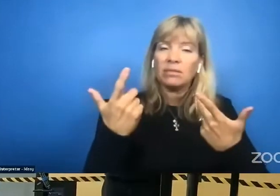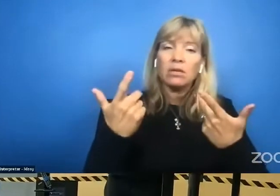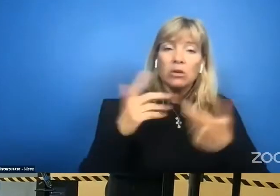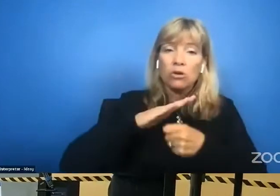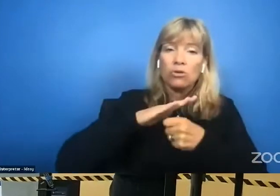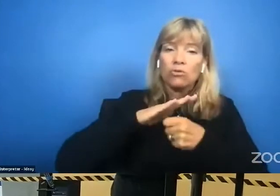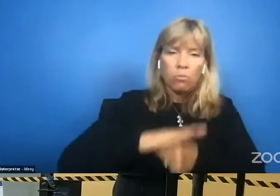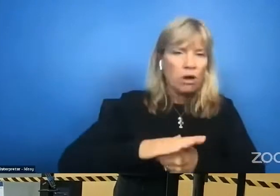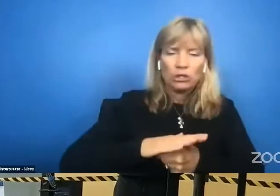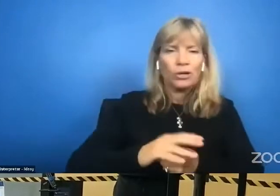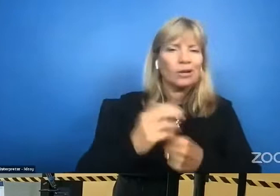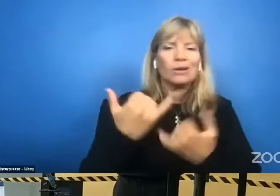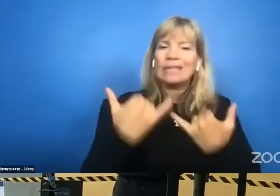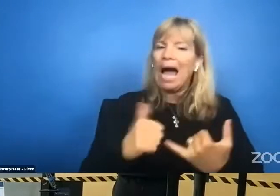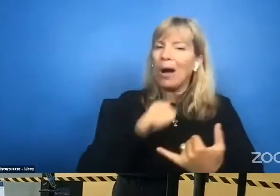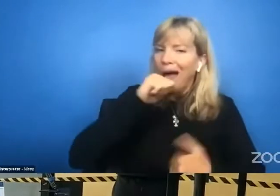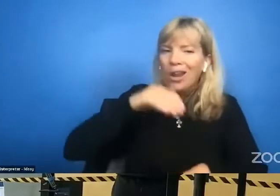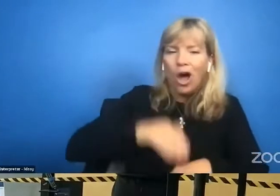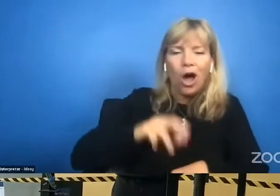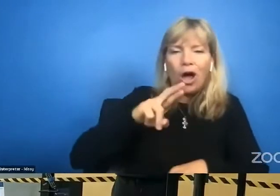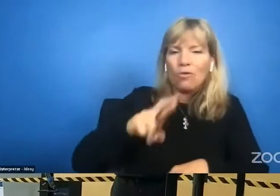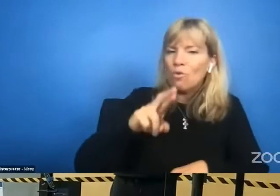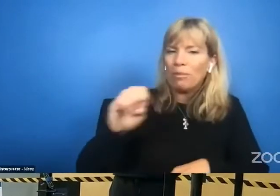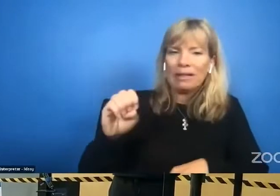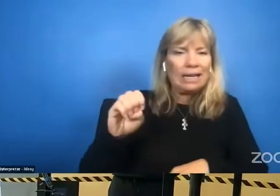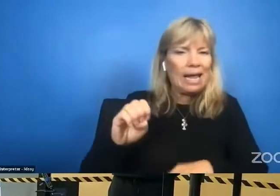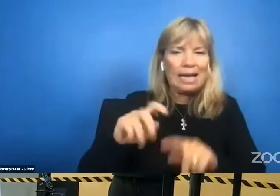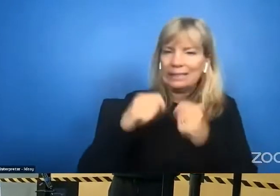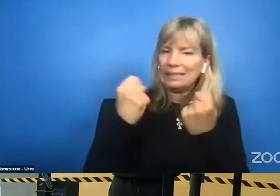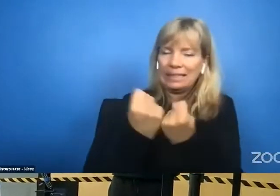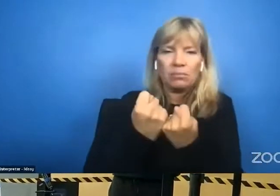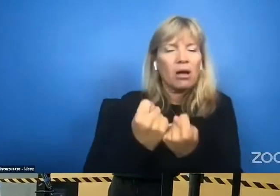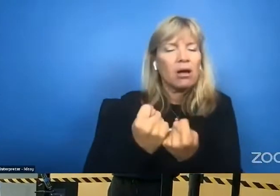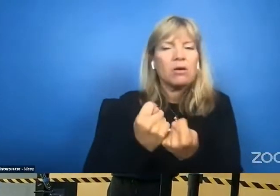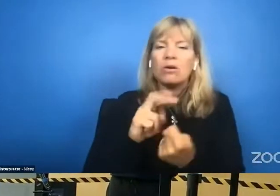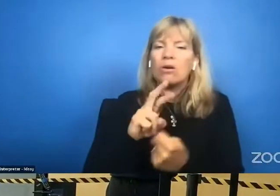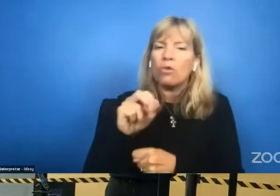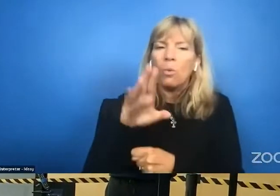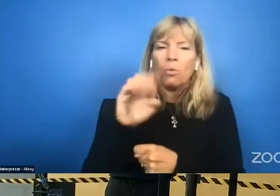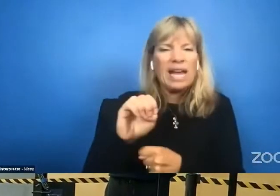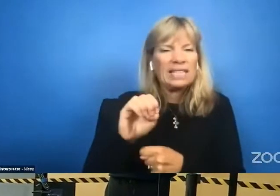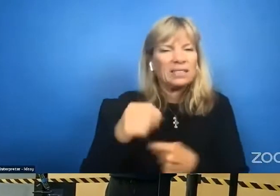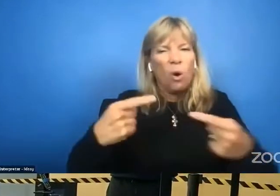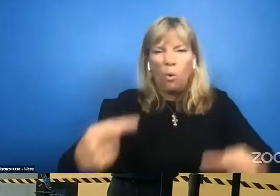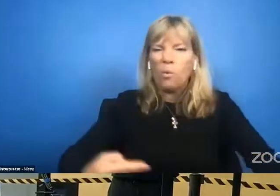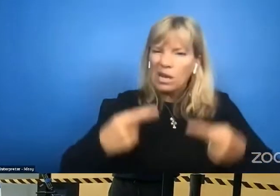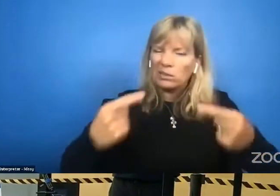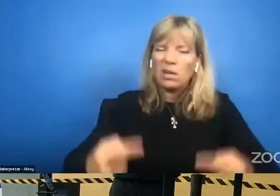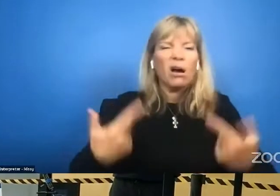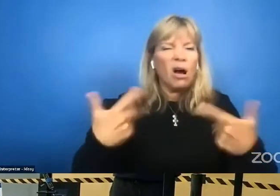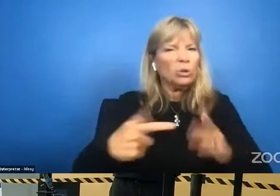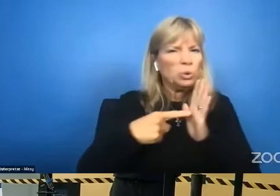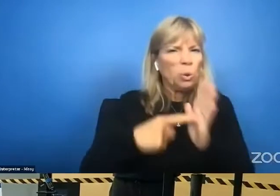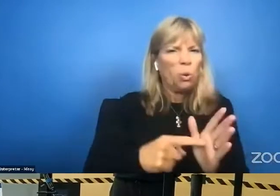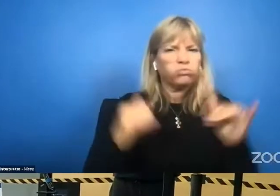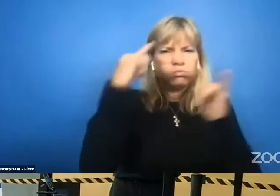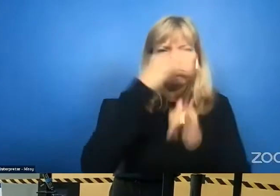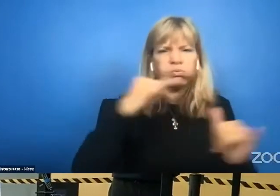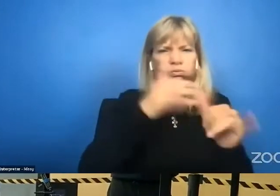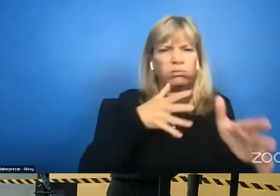Enhanced team. That race design chair has shown some amazing speed, to be honest.